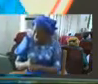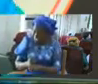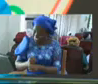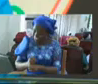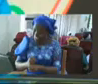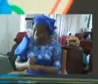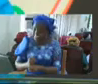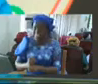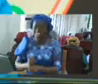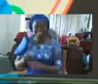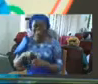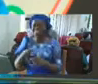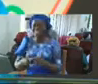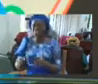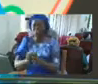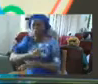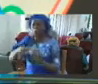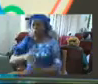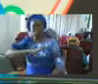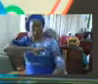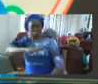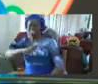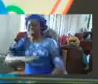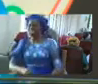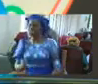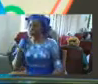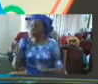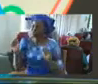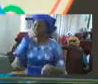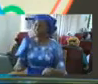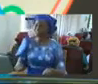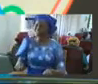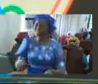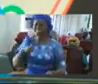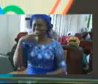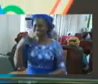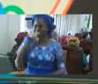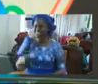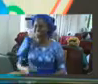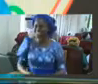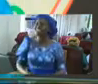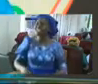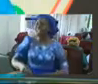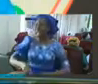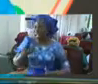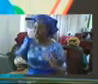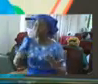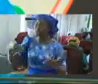then with all confidence, you can turn to the fellow next to you and say, Happy New Year, Joe.